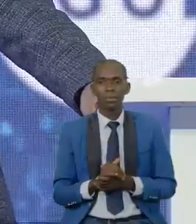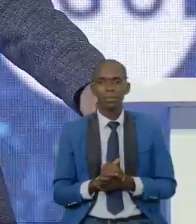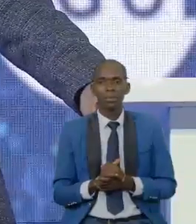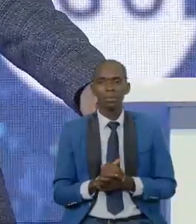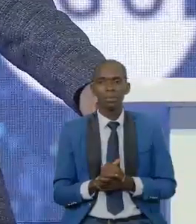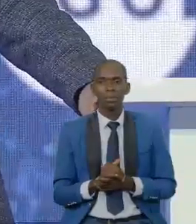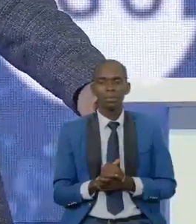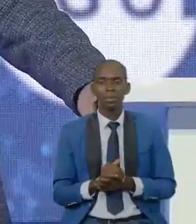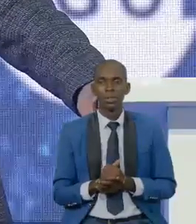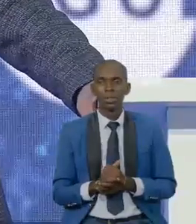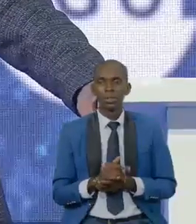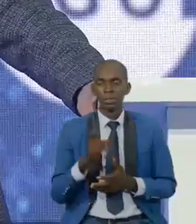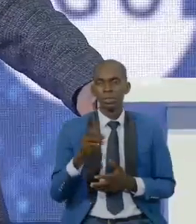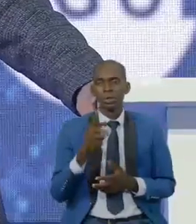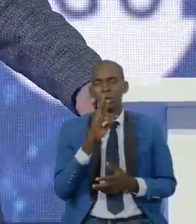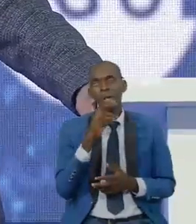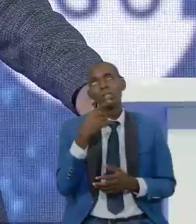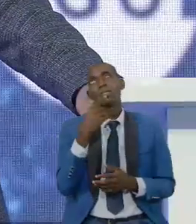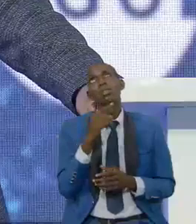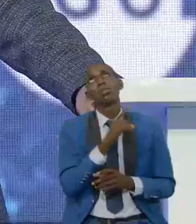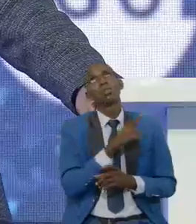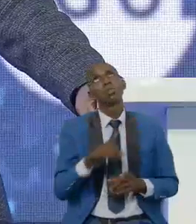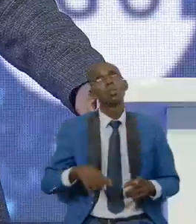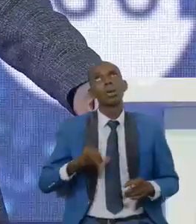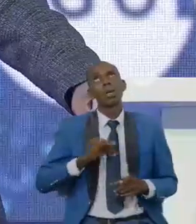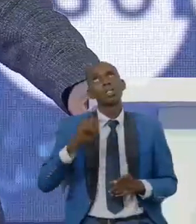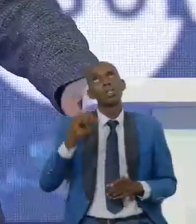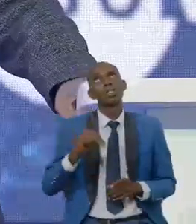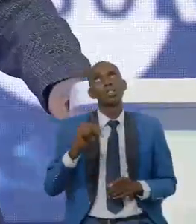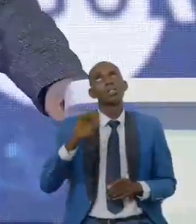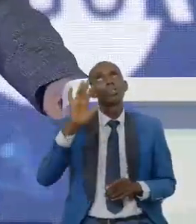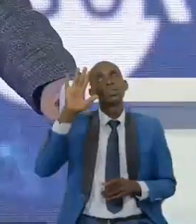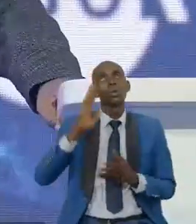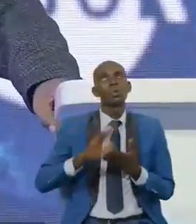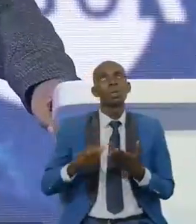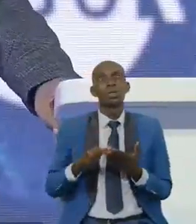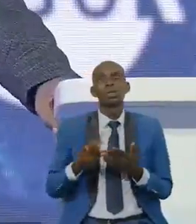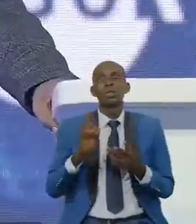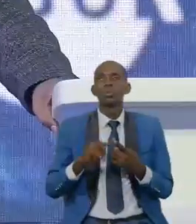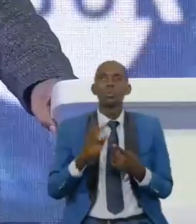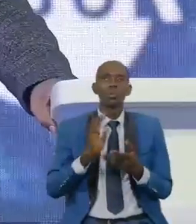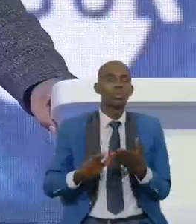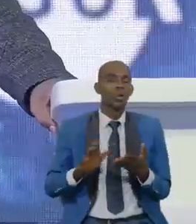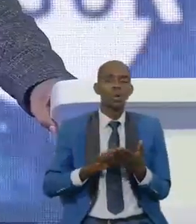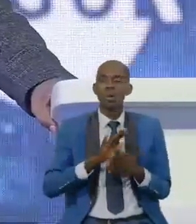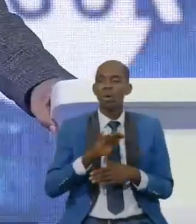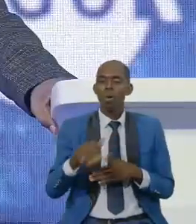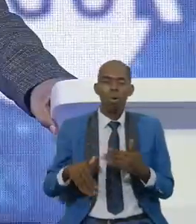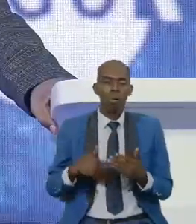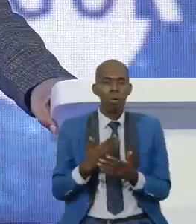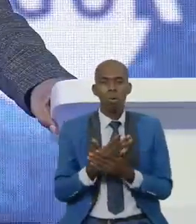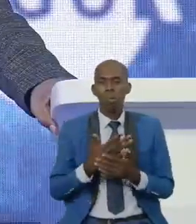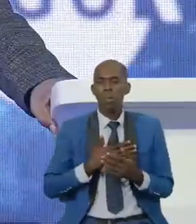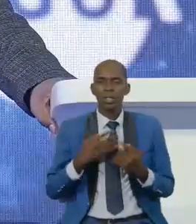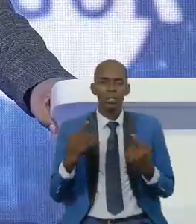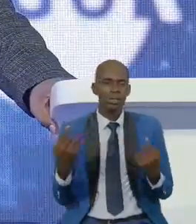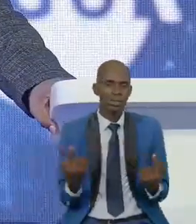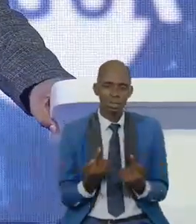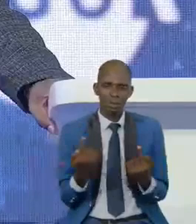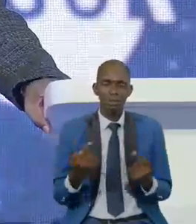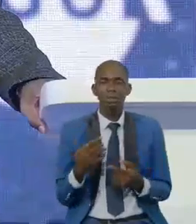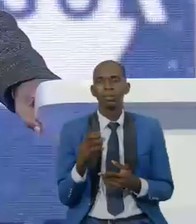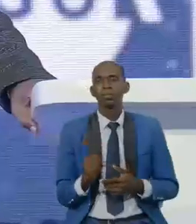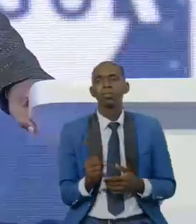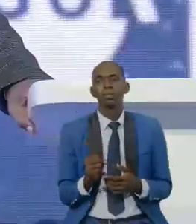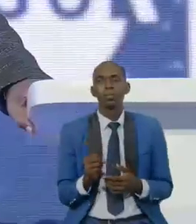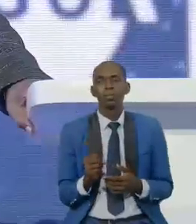You're saying, I need your pardon to pardon all my sins.